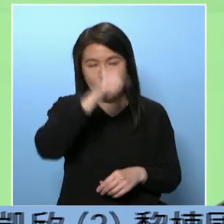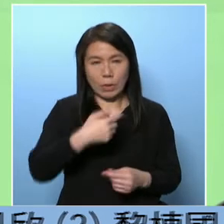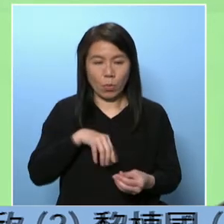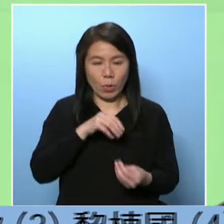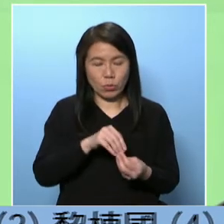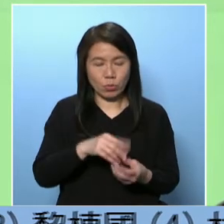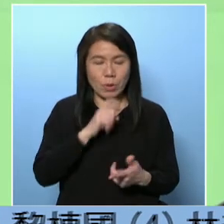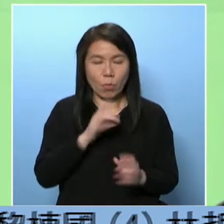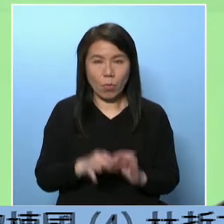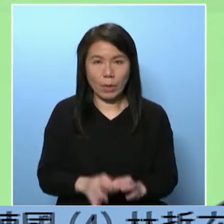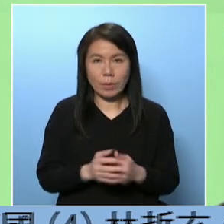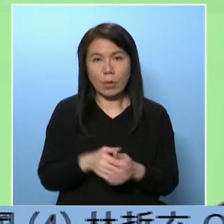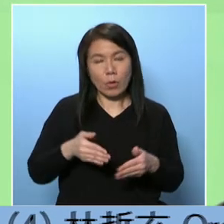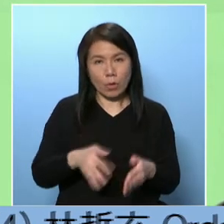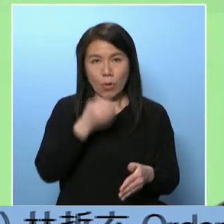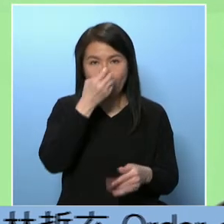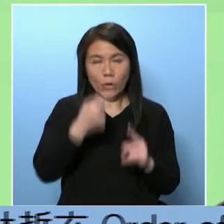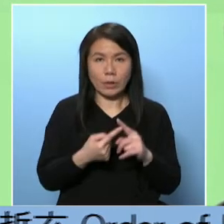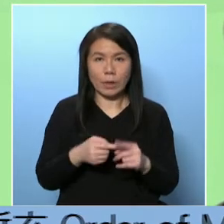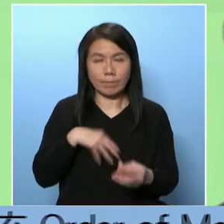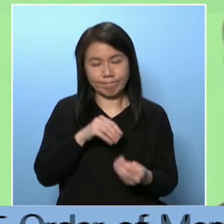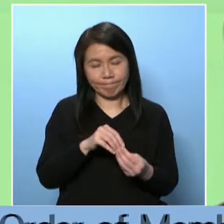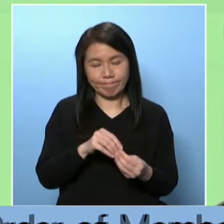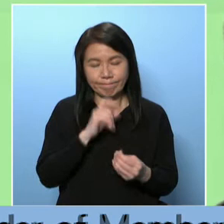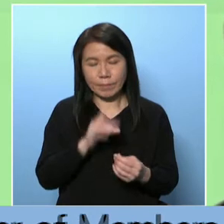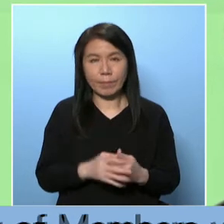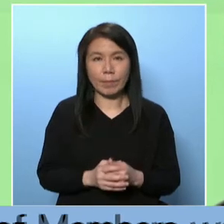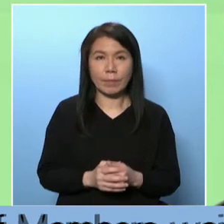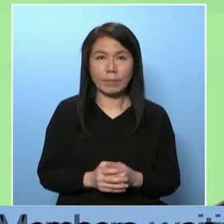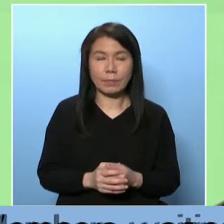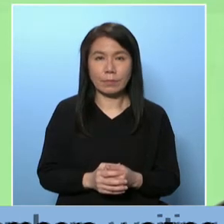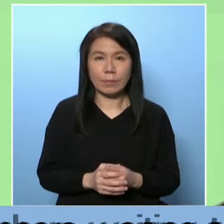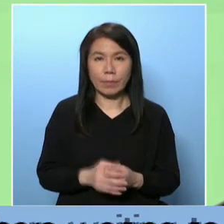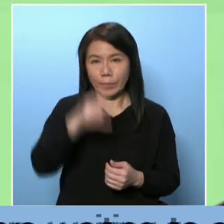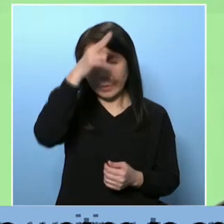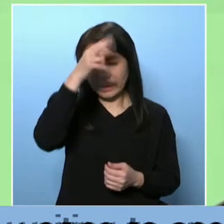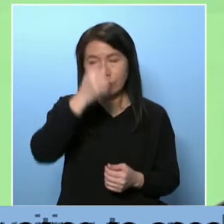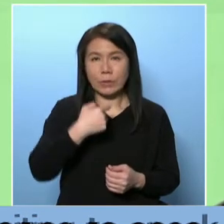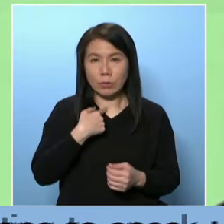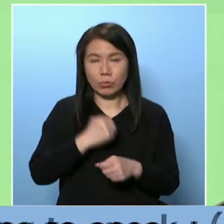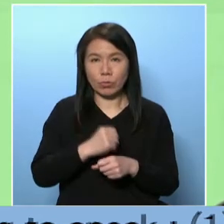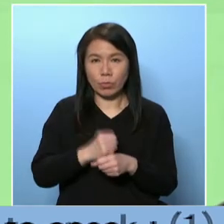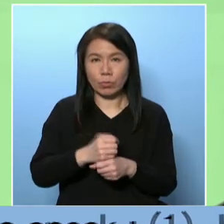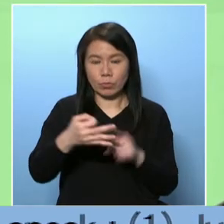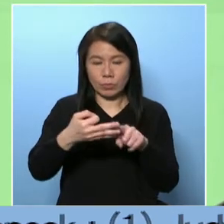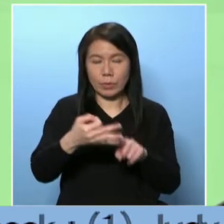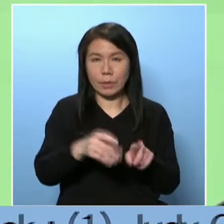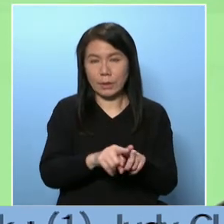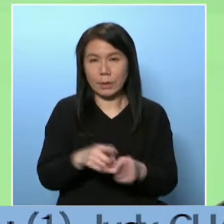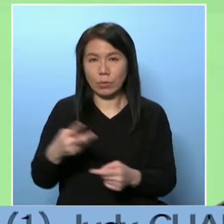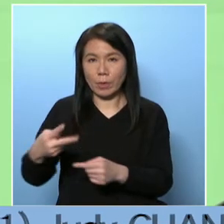president, Mr. Han Zheng, to show his concern for Hong Kong people, and he has asked